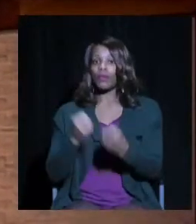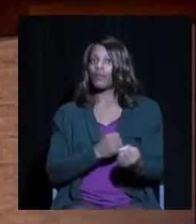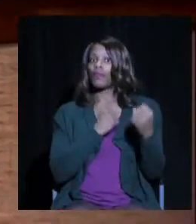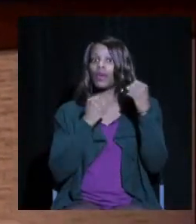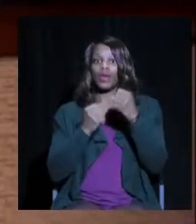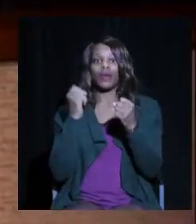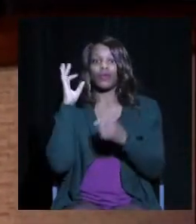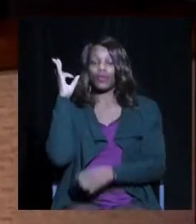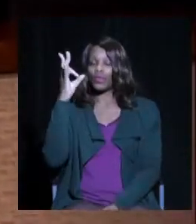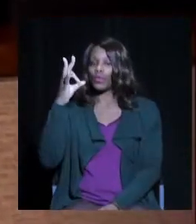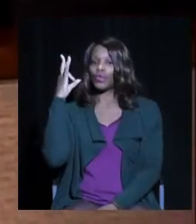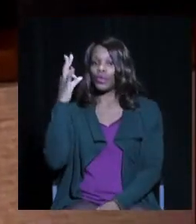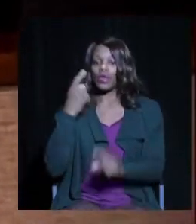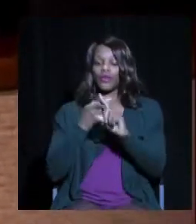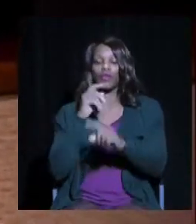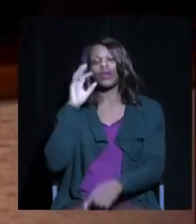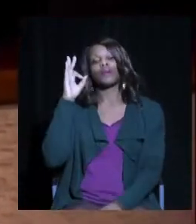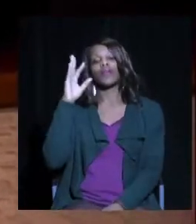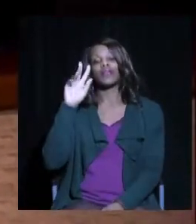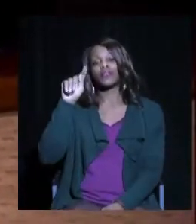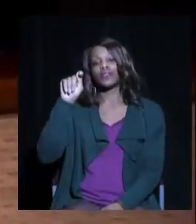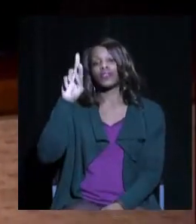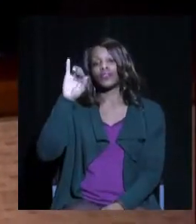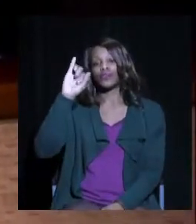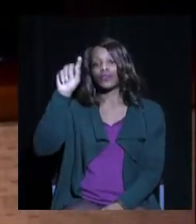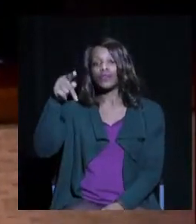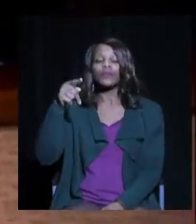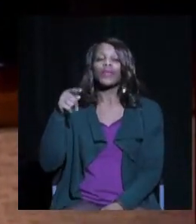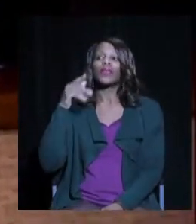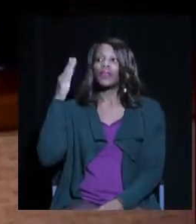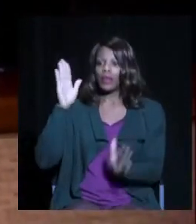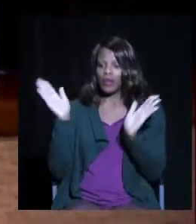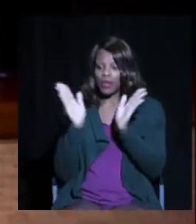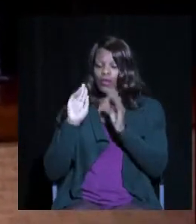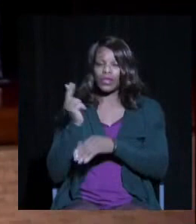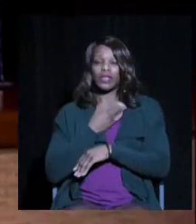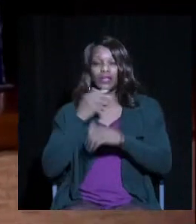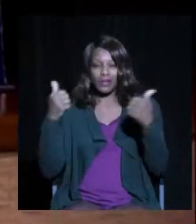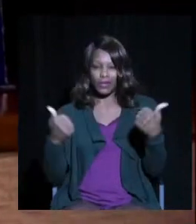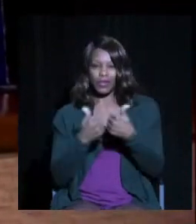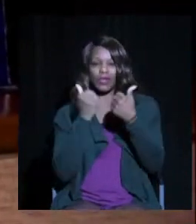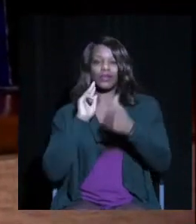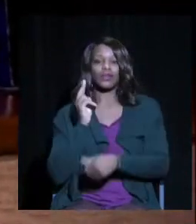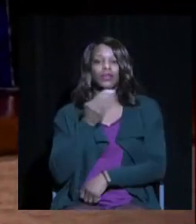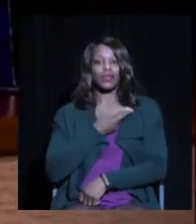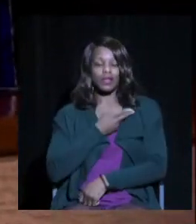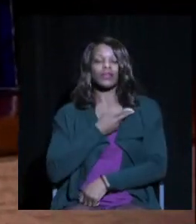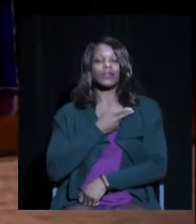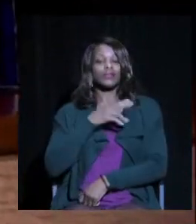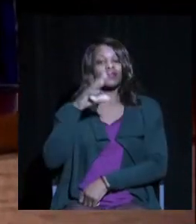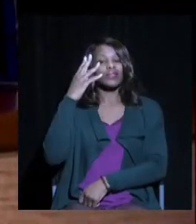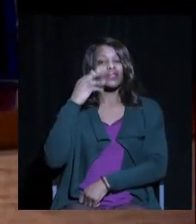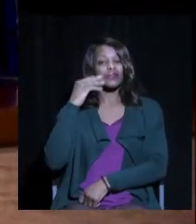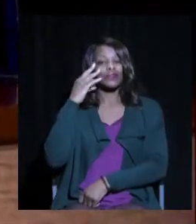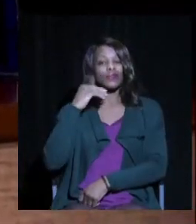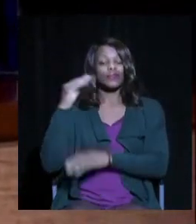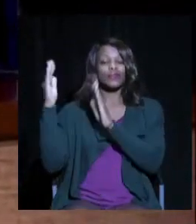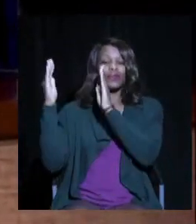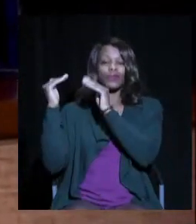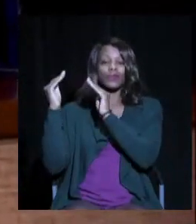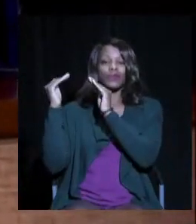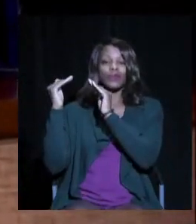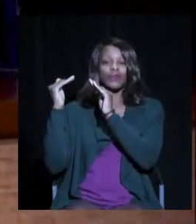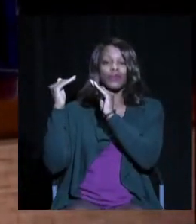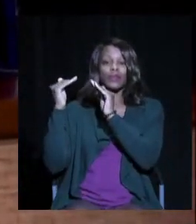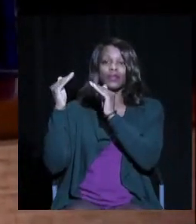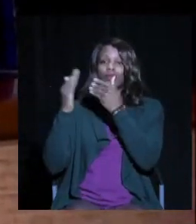For word from Pastor Tripp. Listen, he encouraged us, but he also challenged us to find hope in